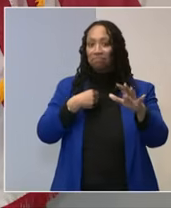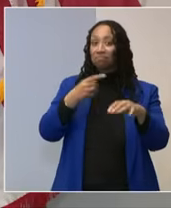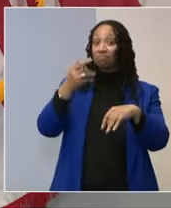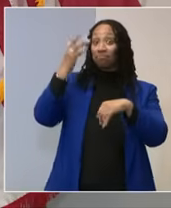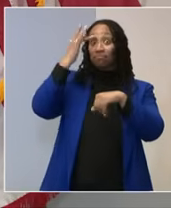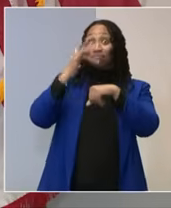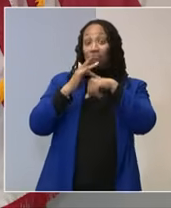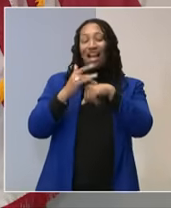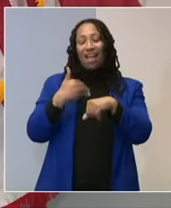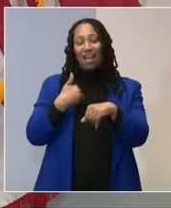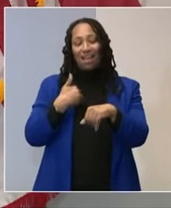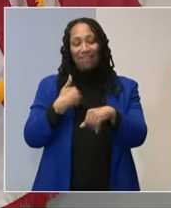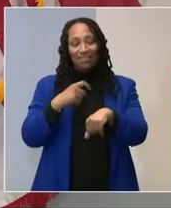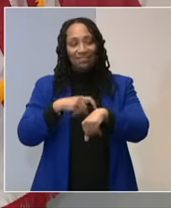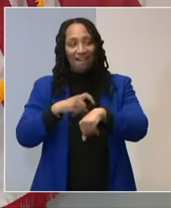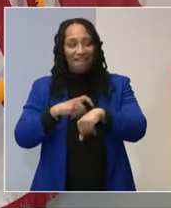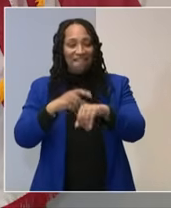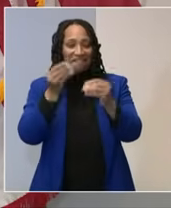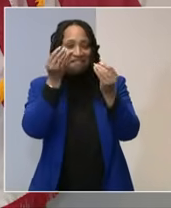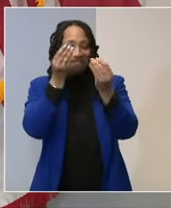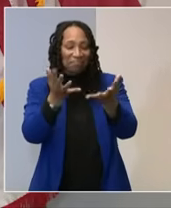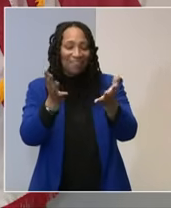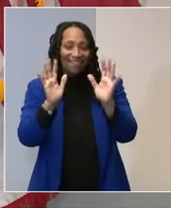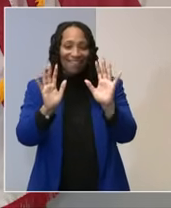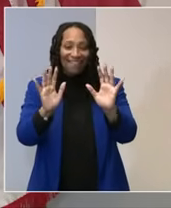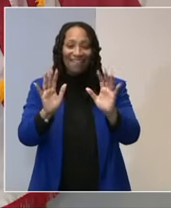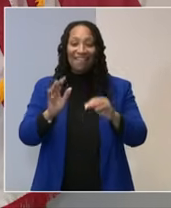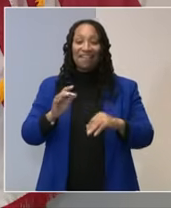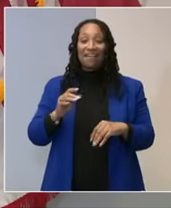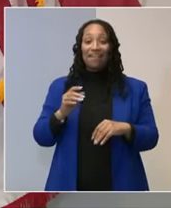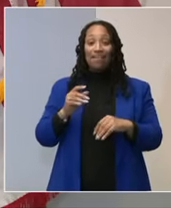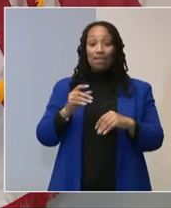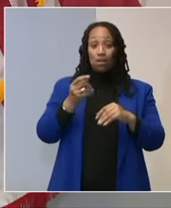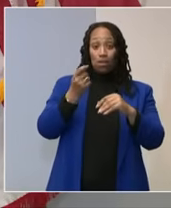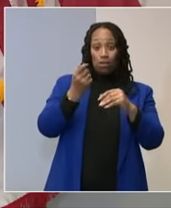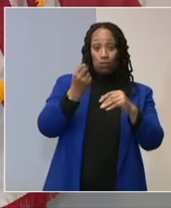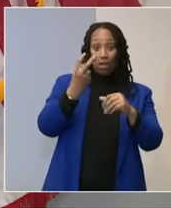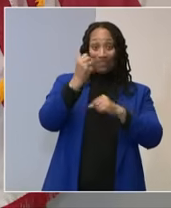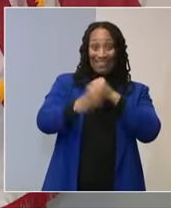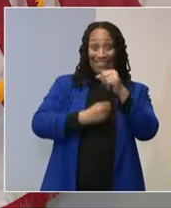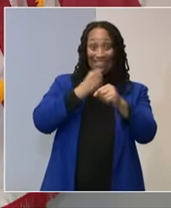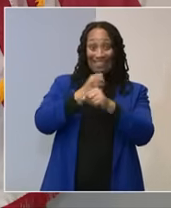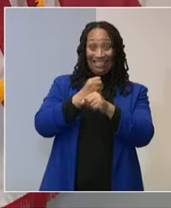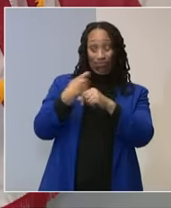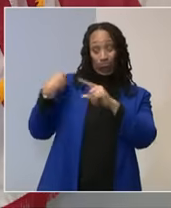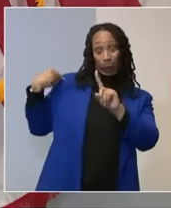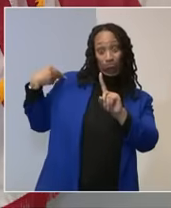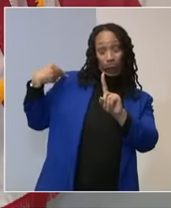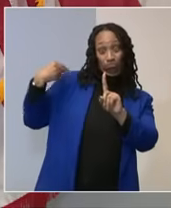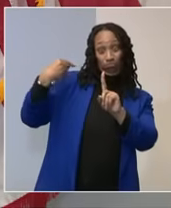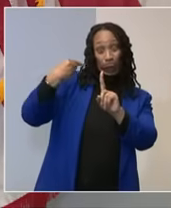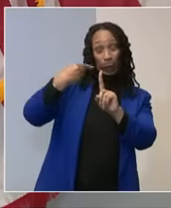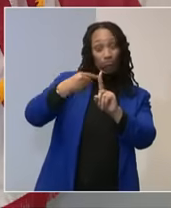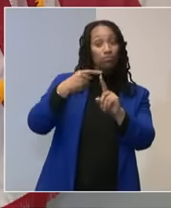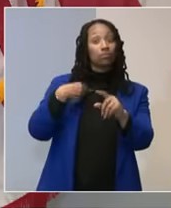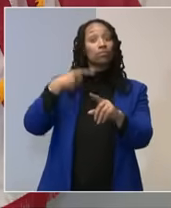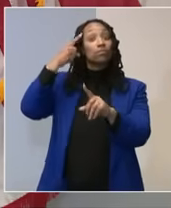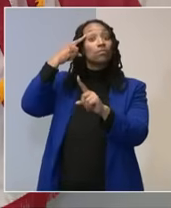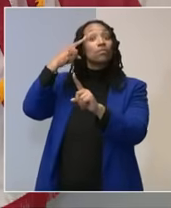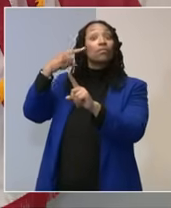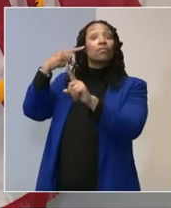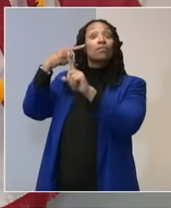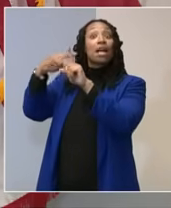wouldn't reduce our service to the one that got away. I'd rather focus on all the ones that